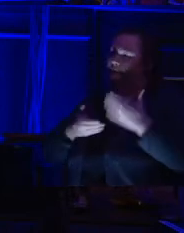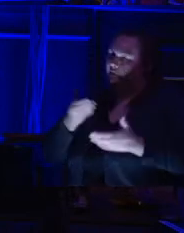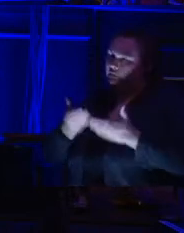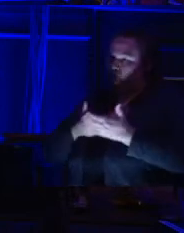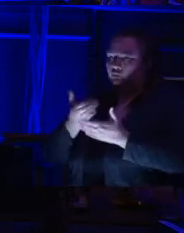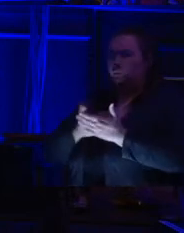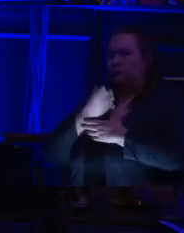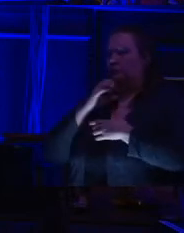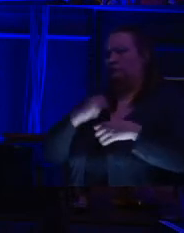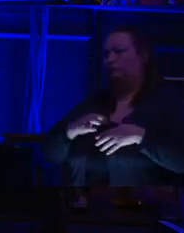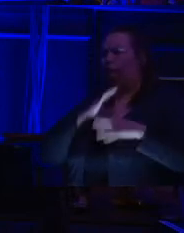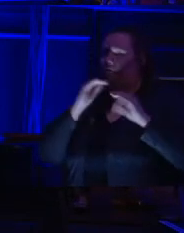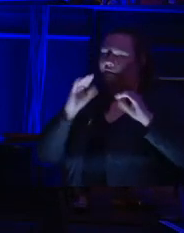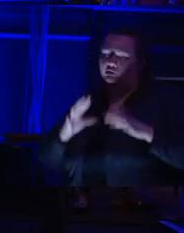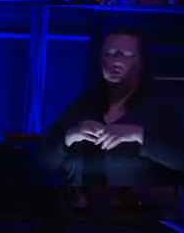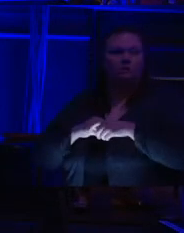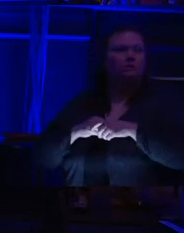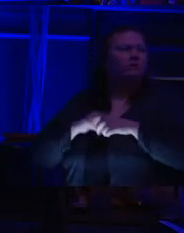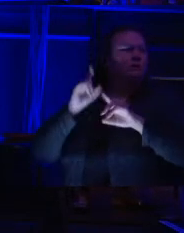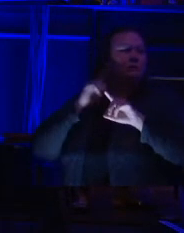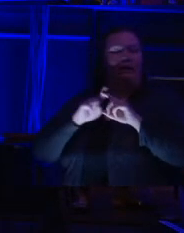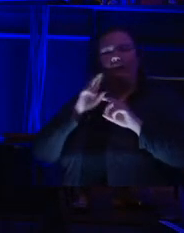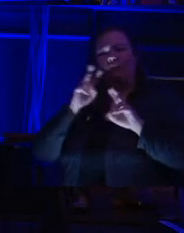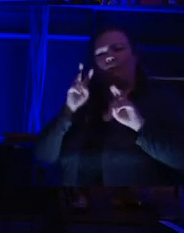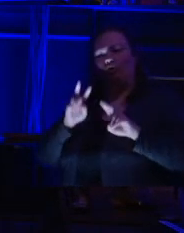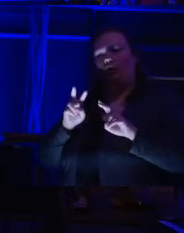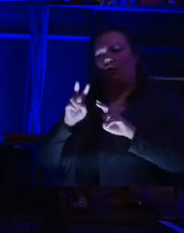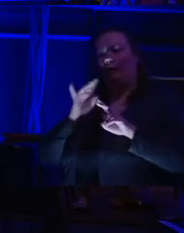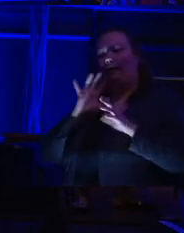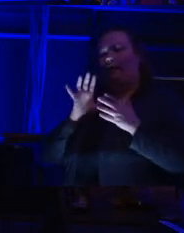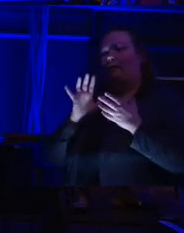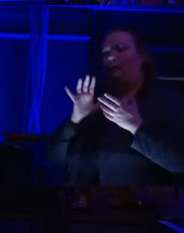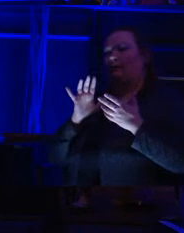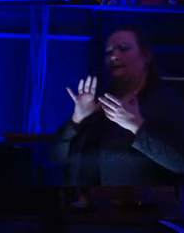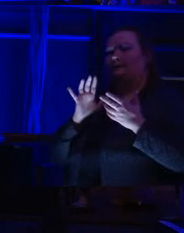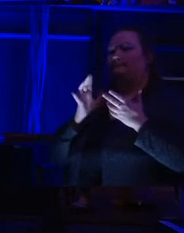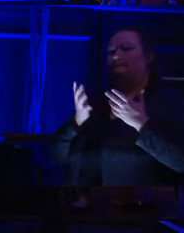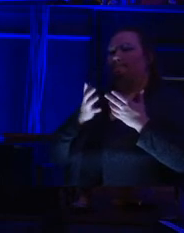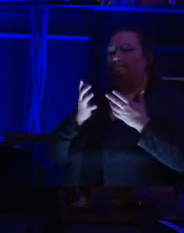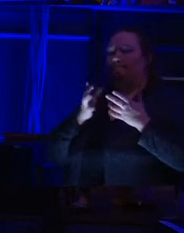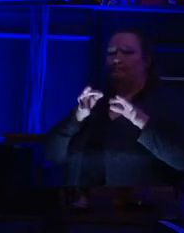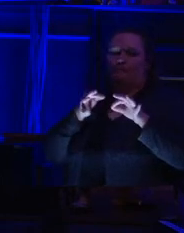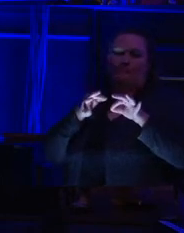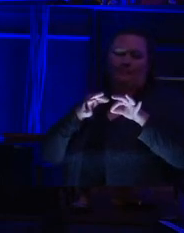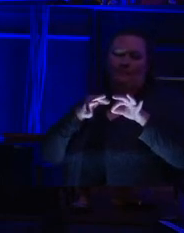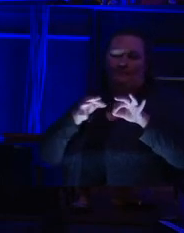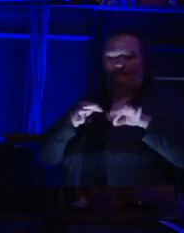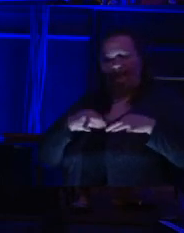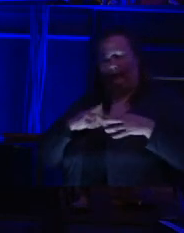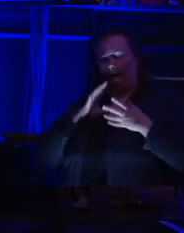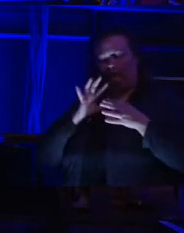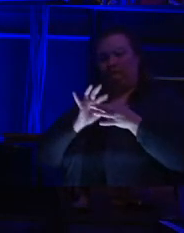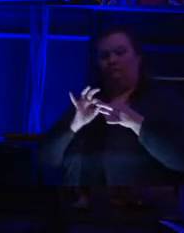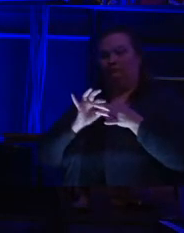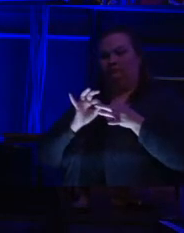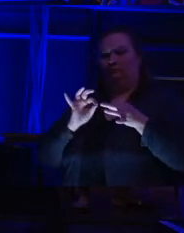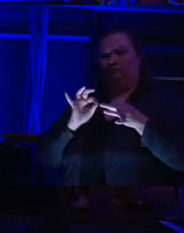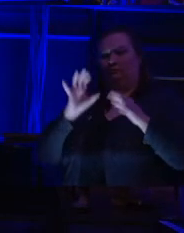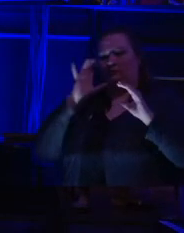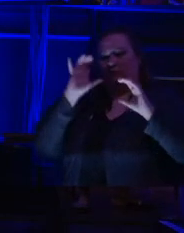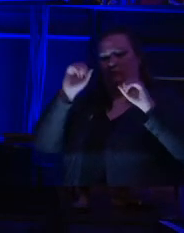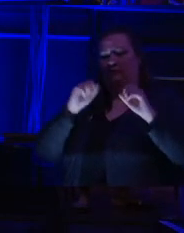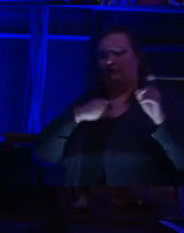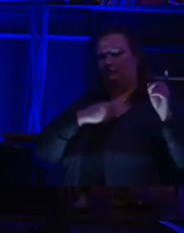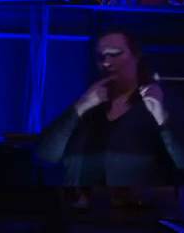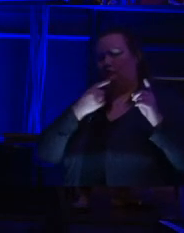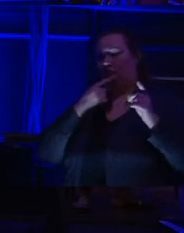and faculty. But if you look at that history, as is described very eloquently in President